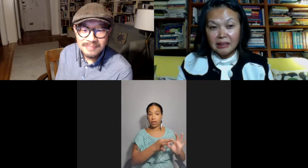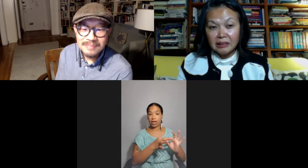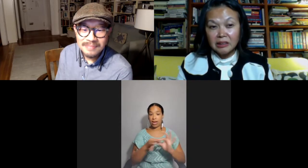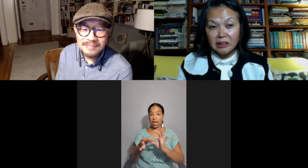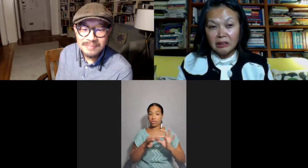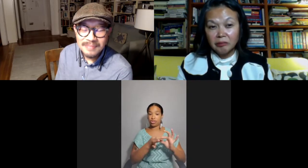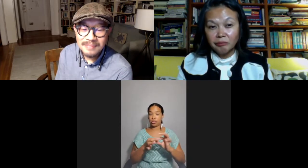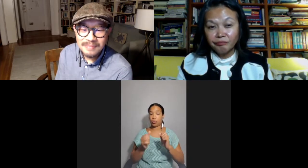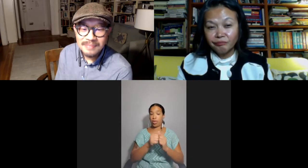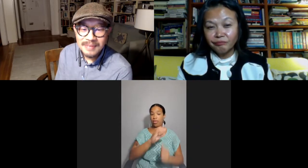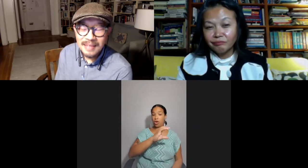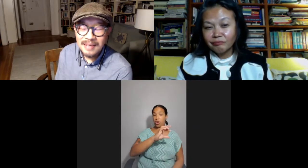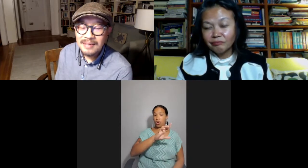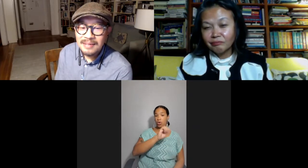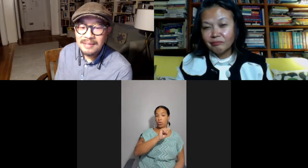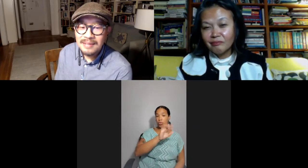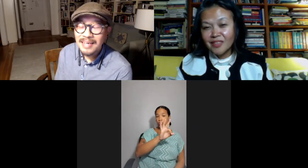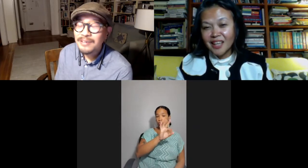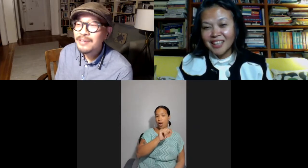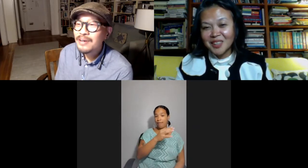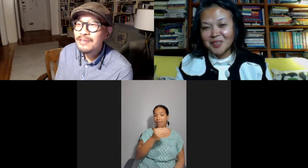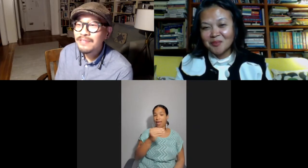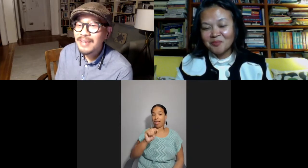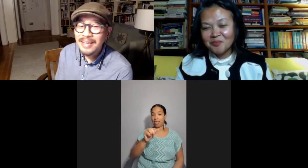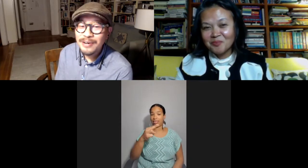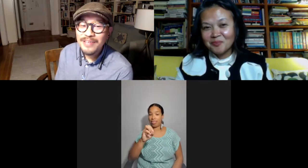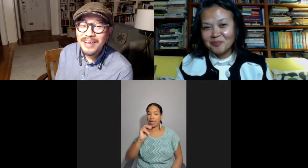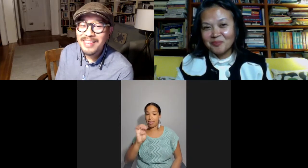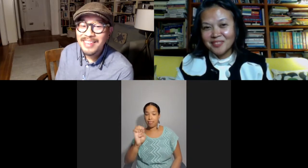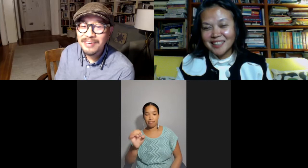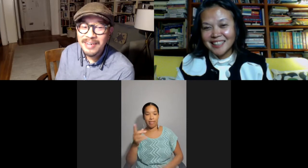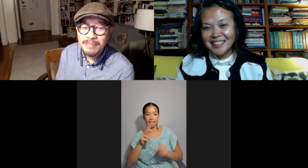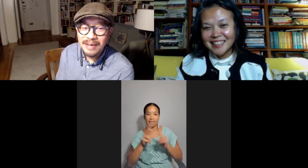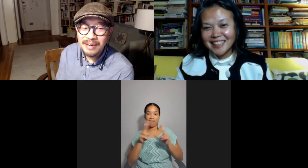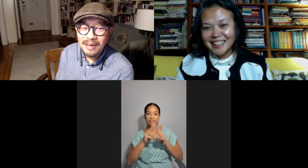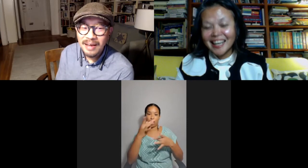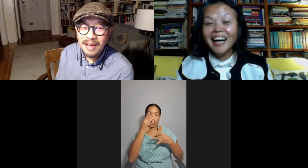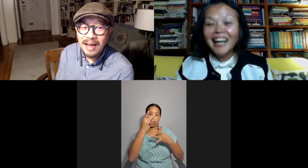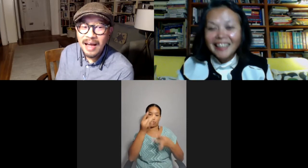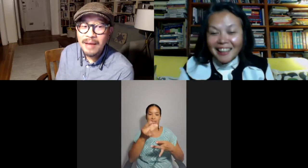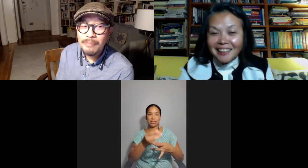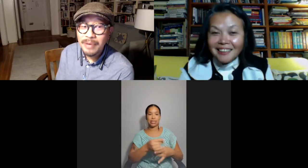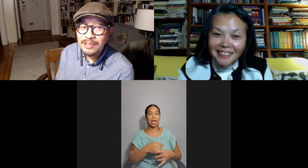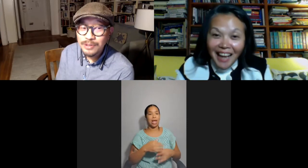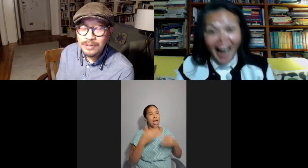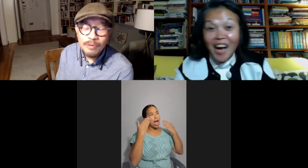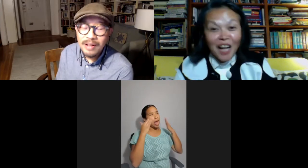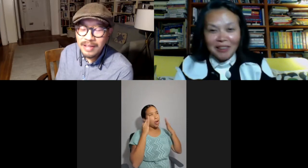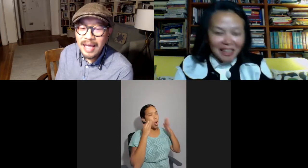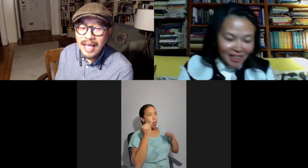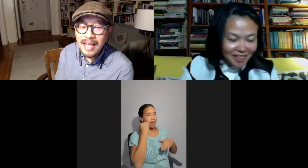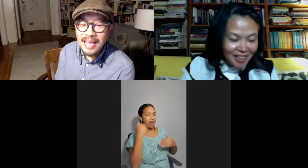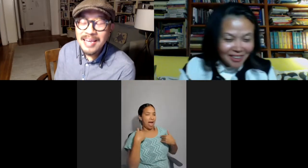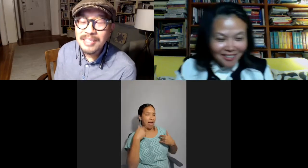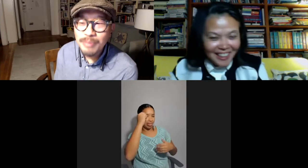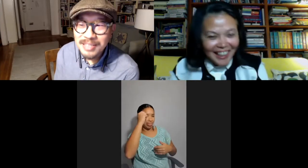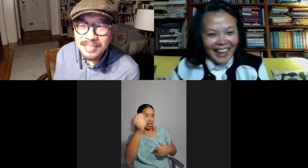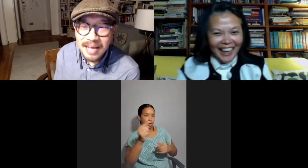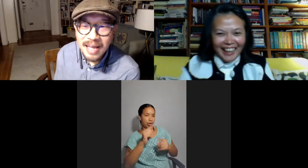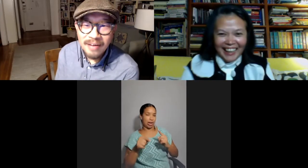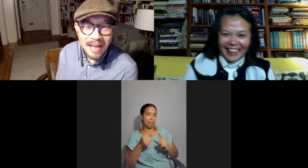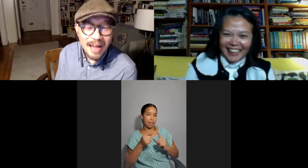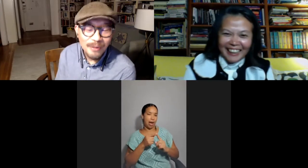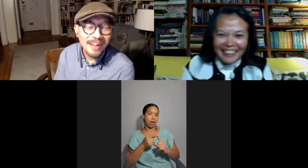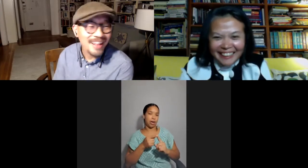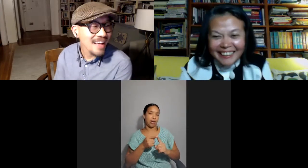interesting. So I don't know if I have a theory about it. Yeah. But I do. Well, in as much